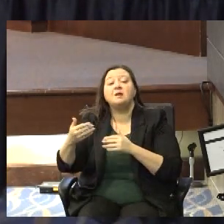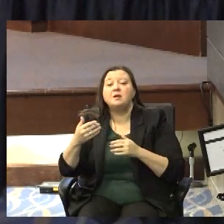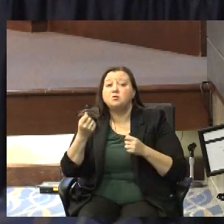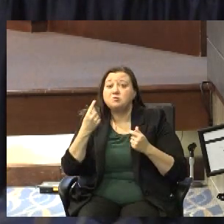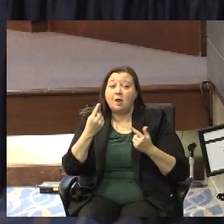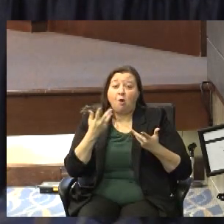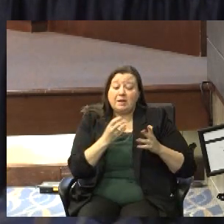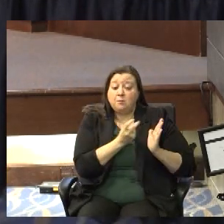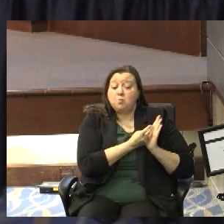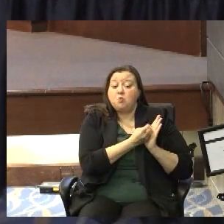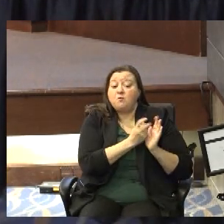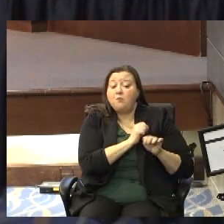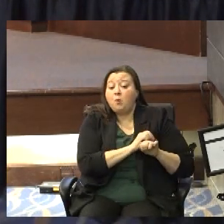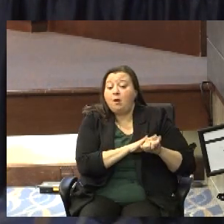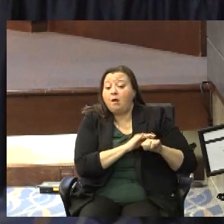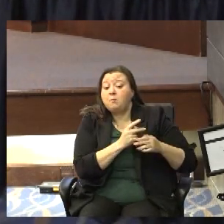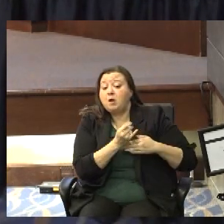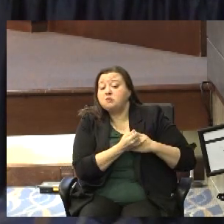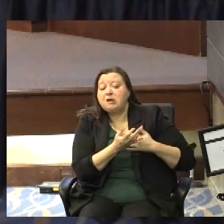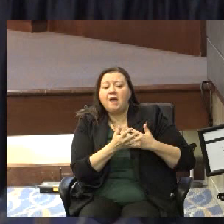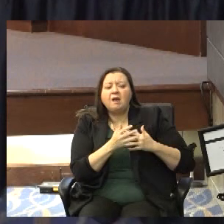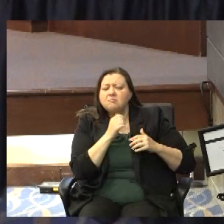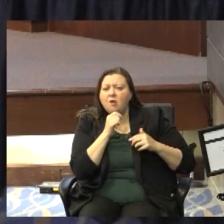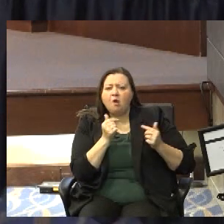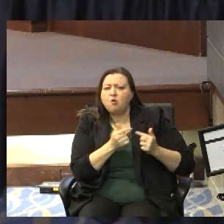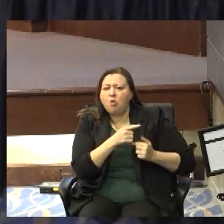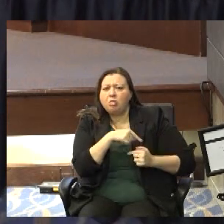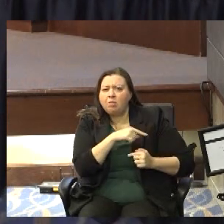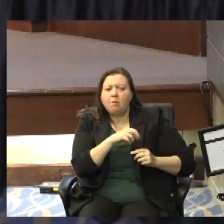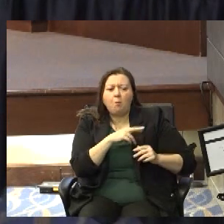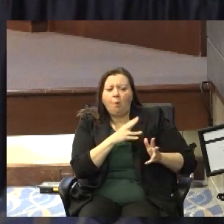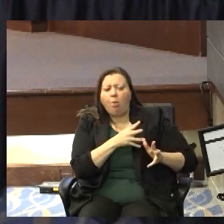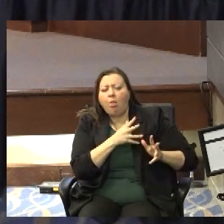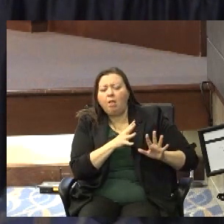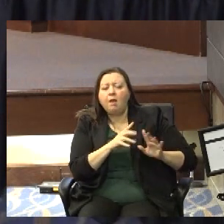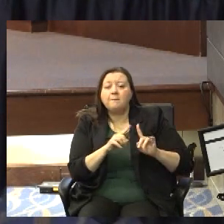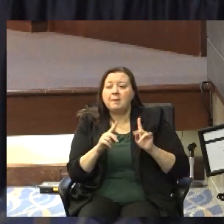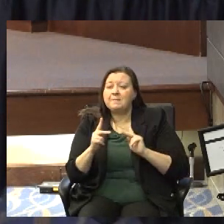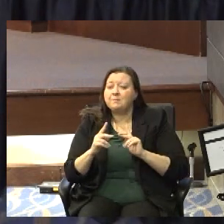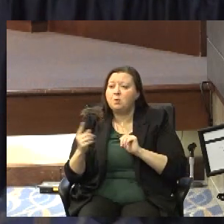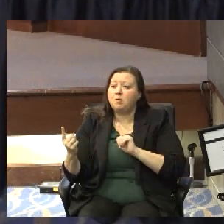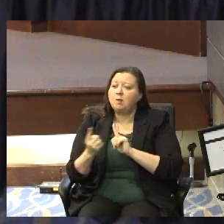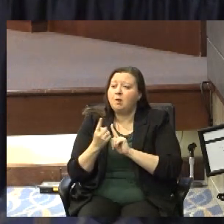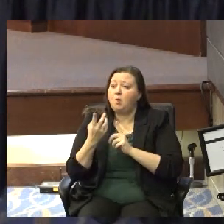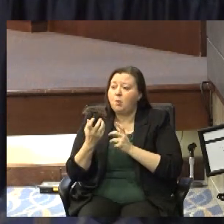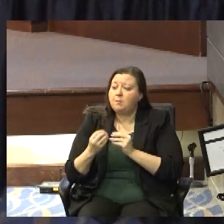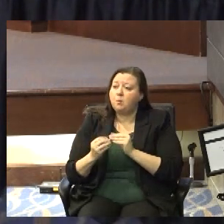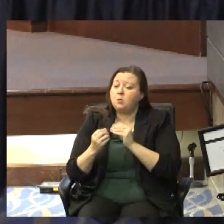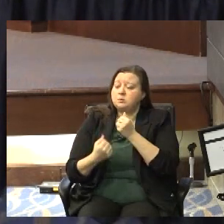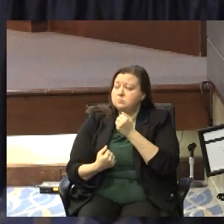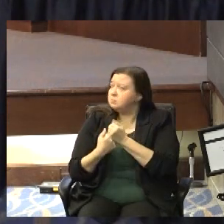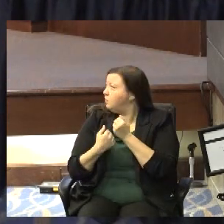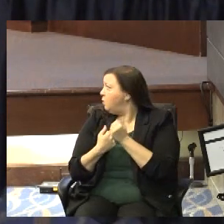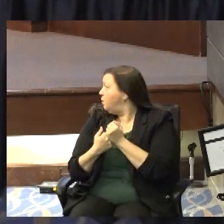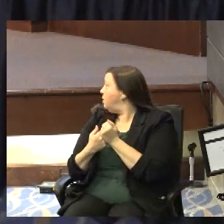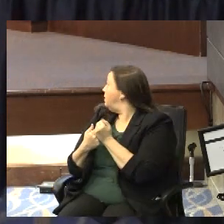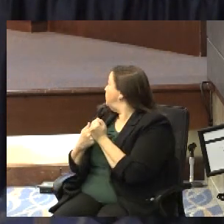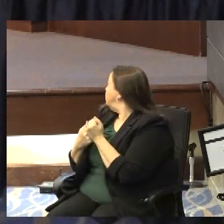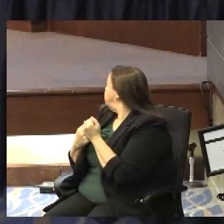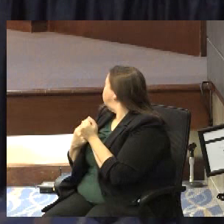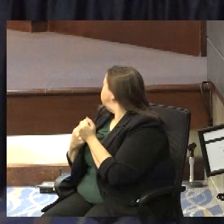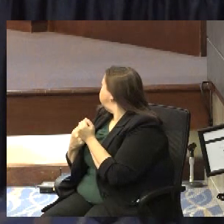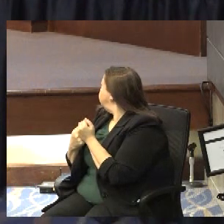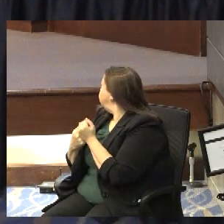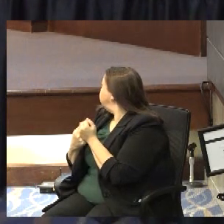necessarily approved, but as people come to me for TERS for support, I will need to